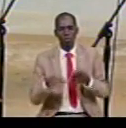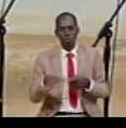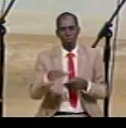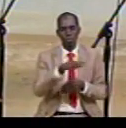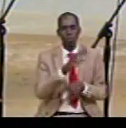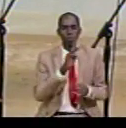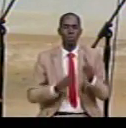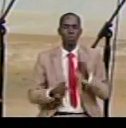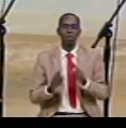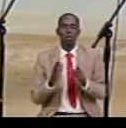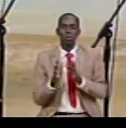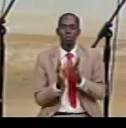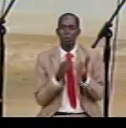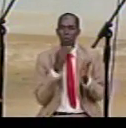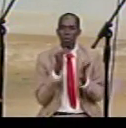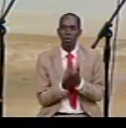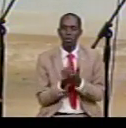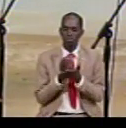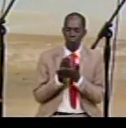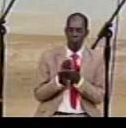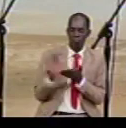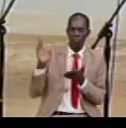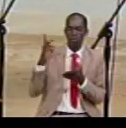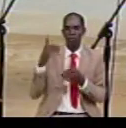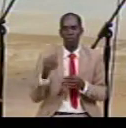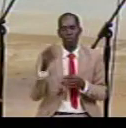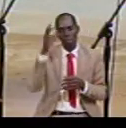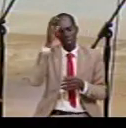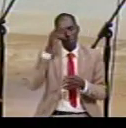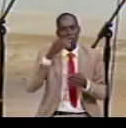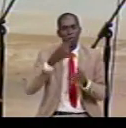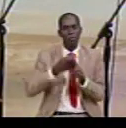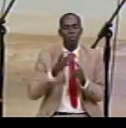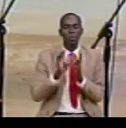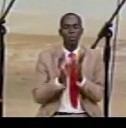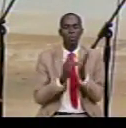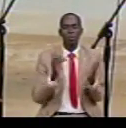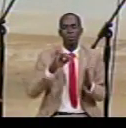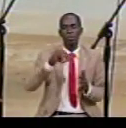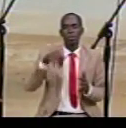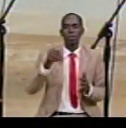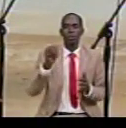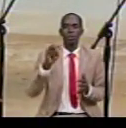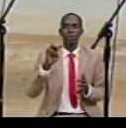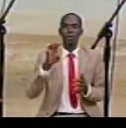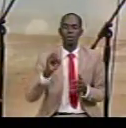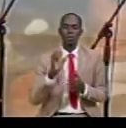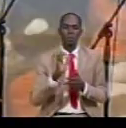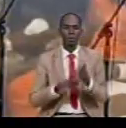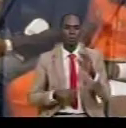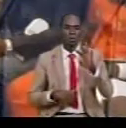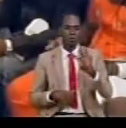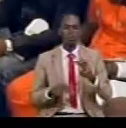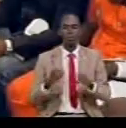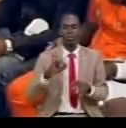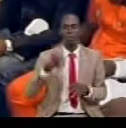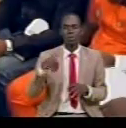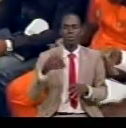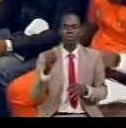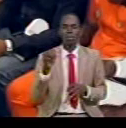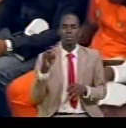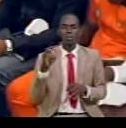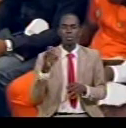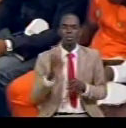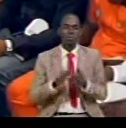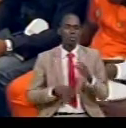devil. That's the key that we have in James chapter 4 before we pray. James chapter 4 in verse 7.